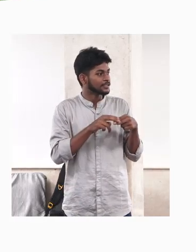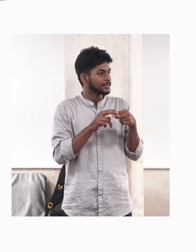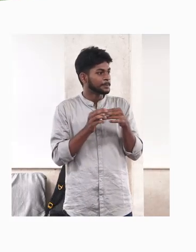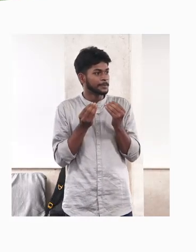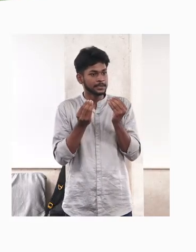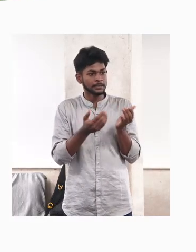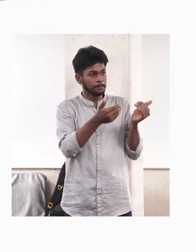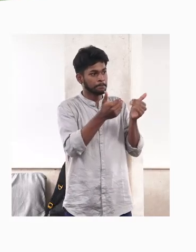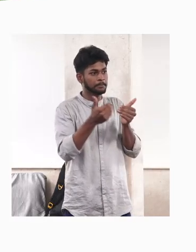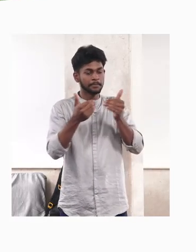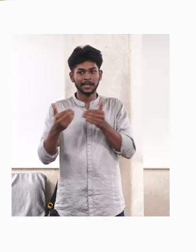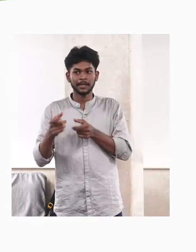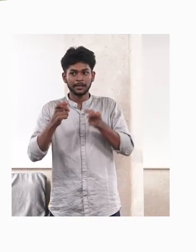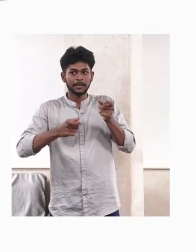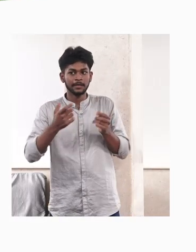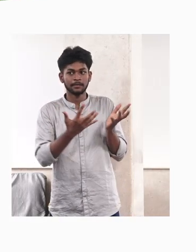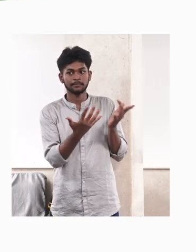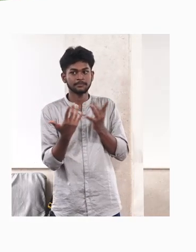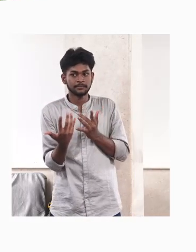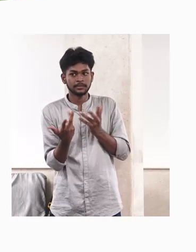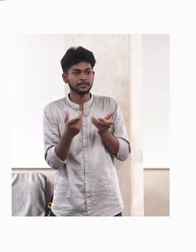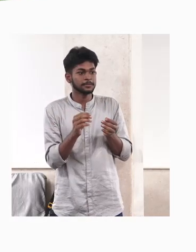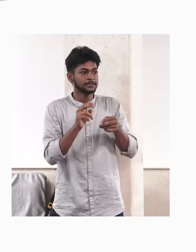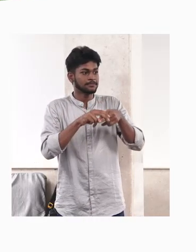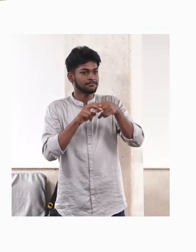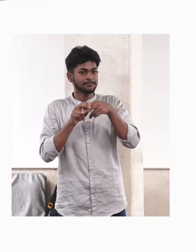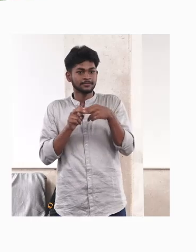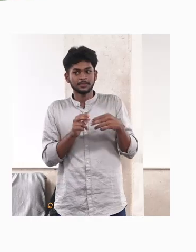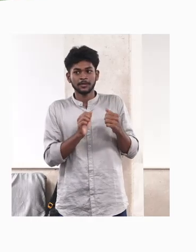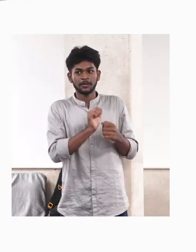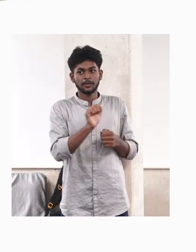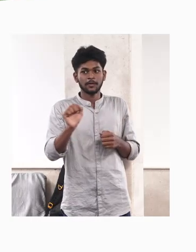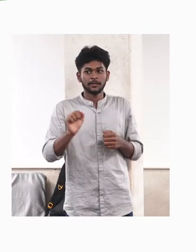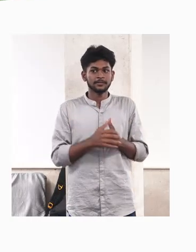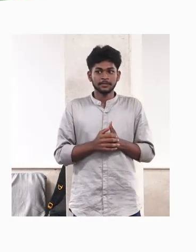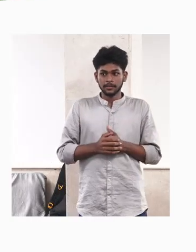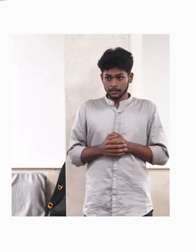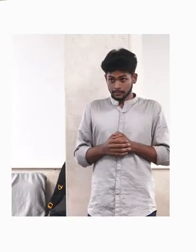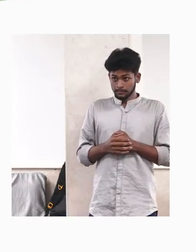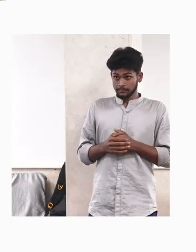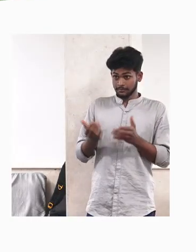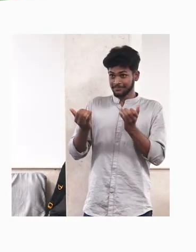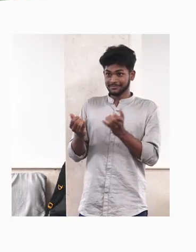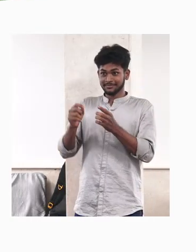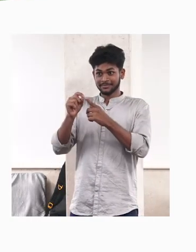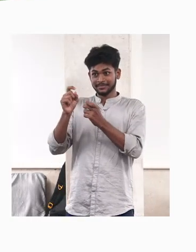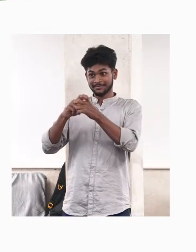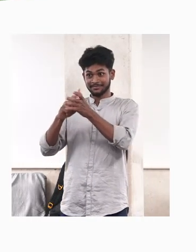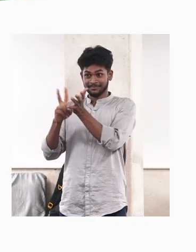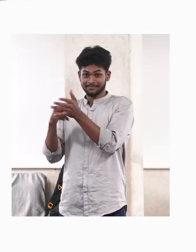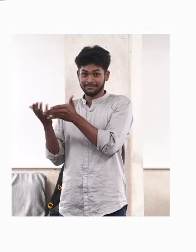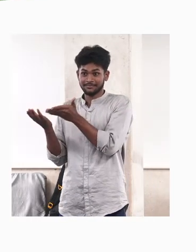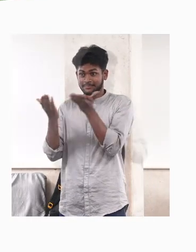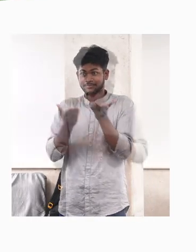come up front and occupy the seats up front. I'll now request Dr. Pina to come up and